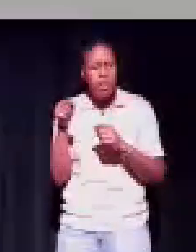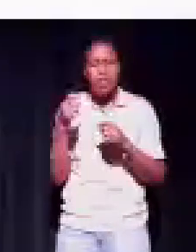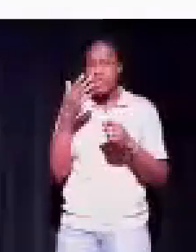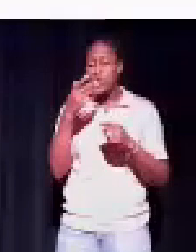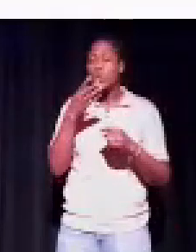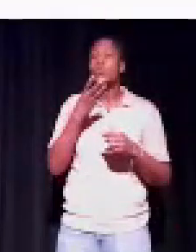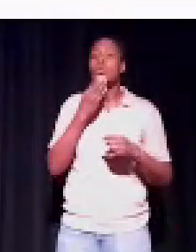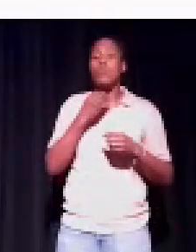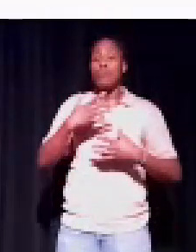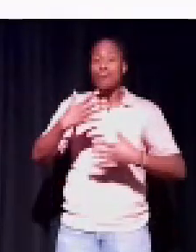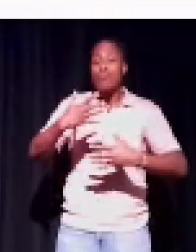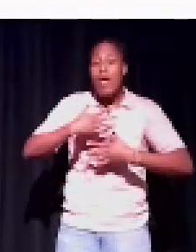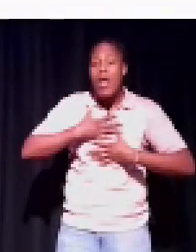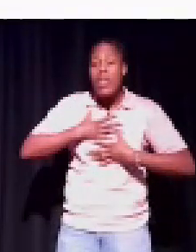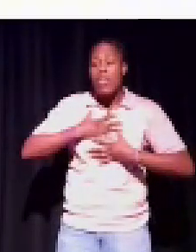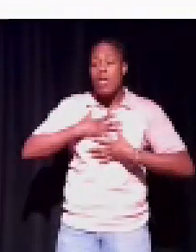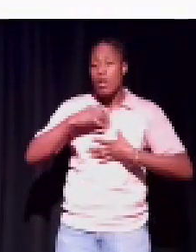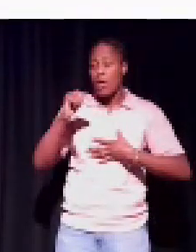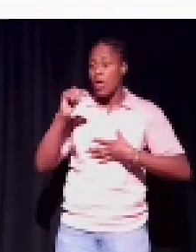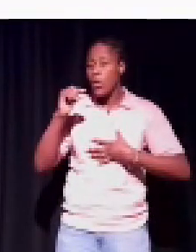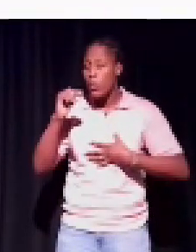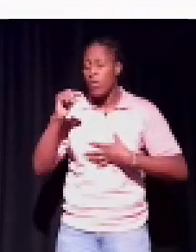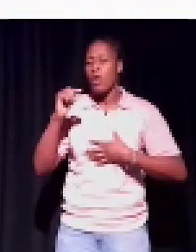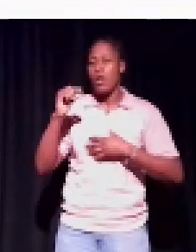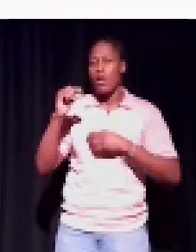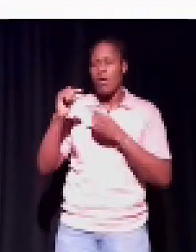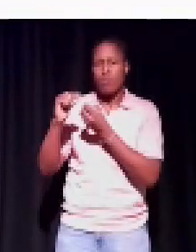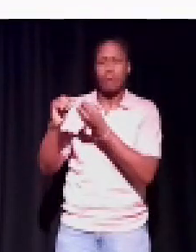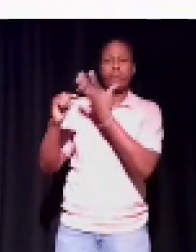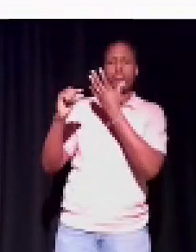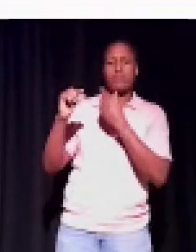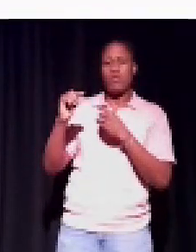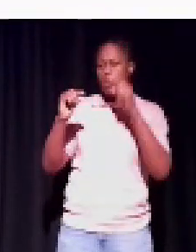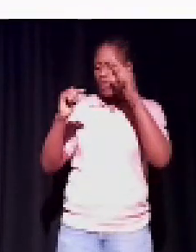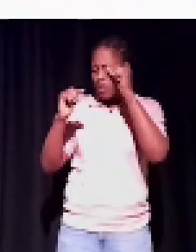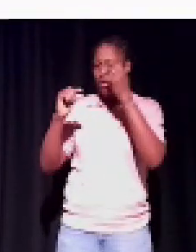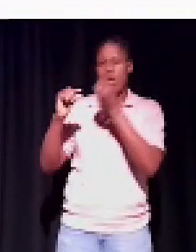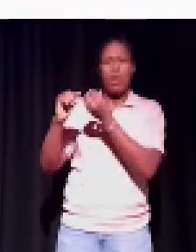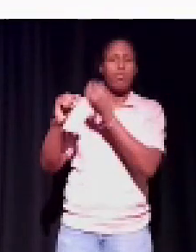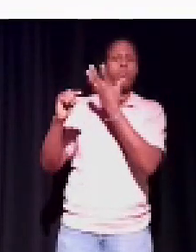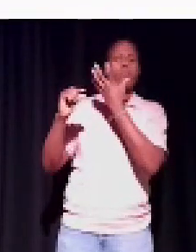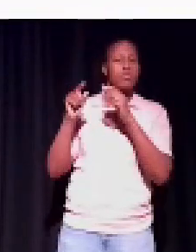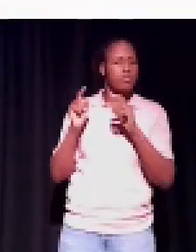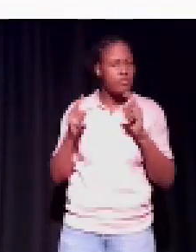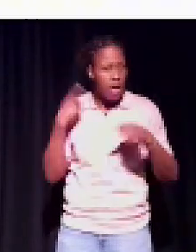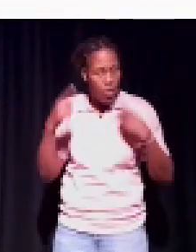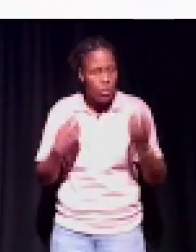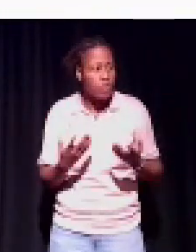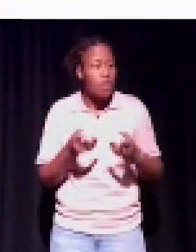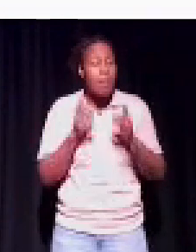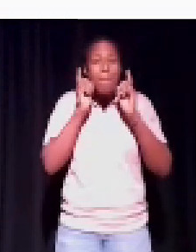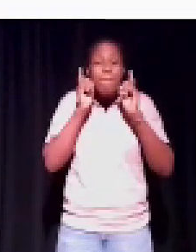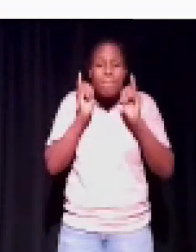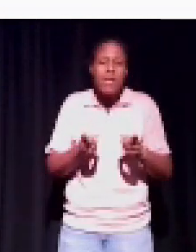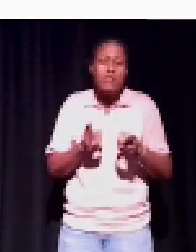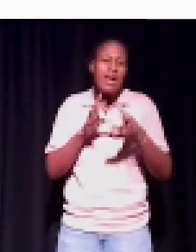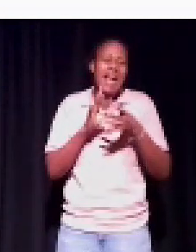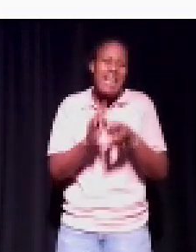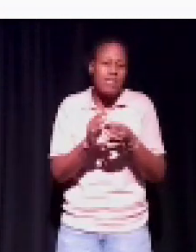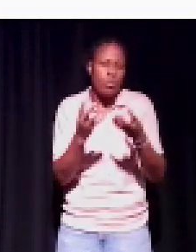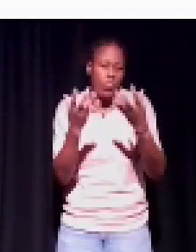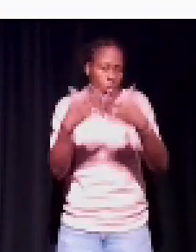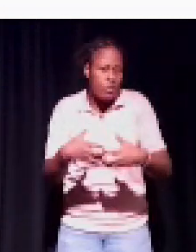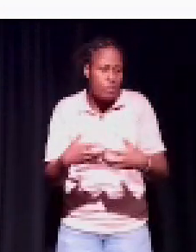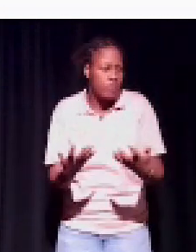breath or by an eye blink, very sensitive ones like that. But these all need to be connected to something to work,